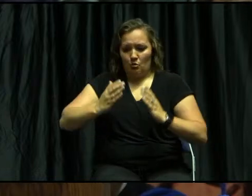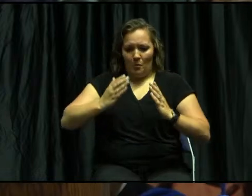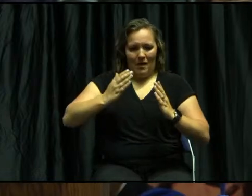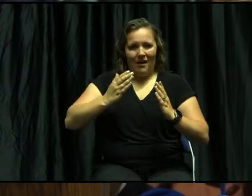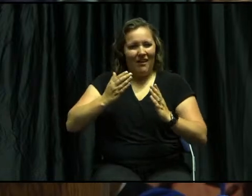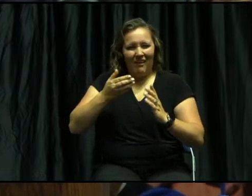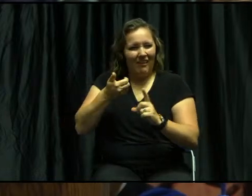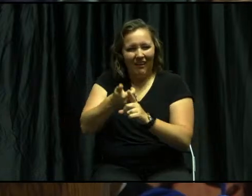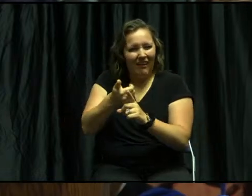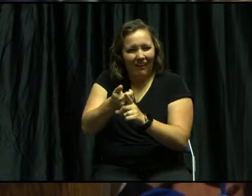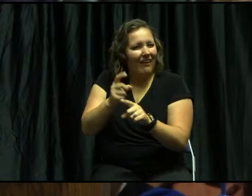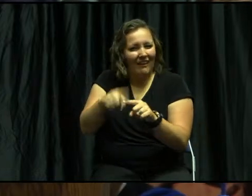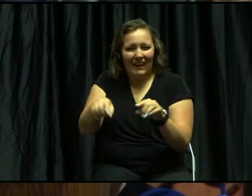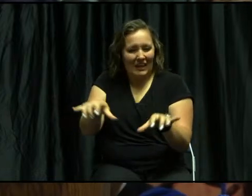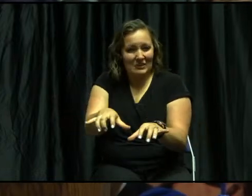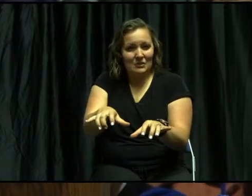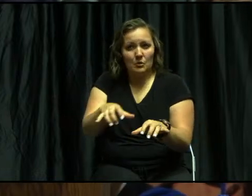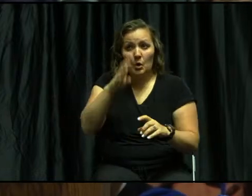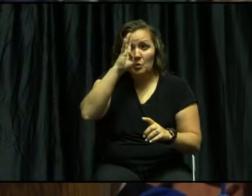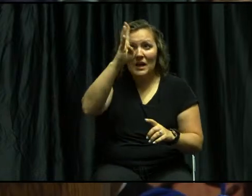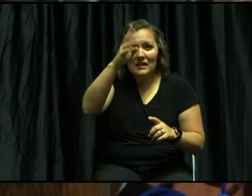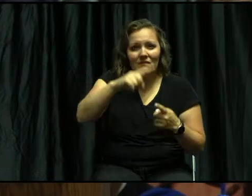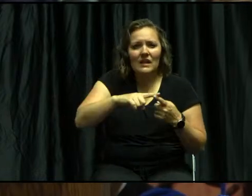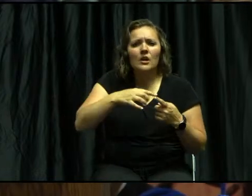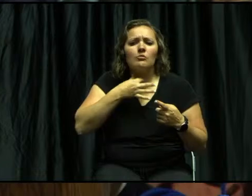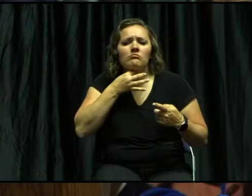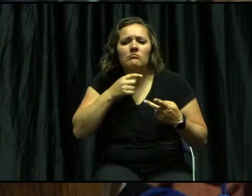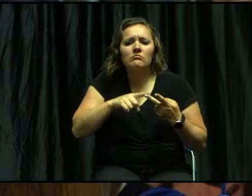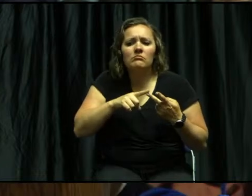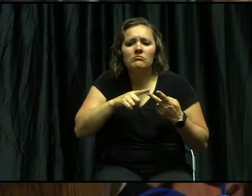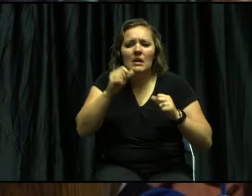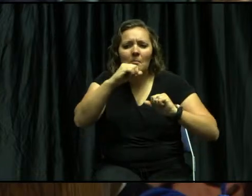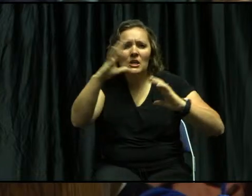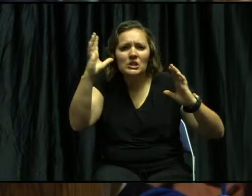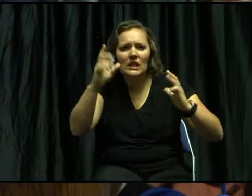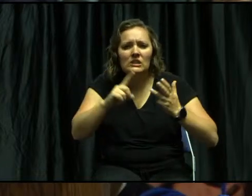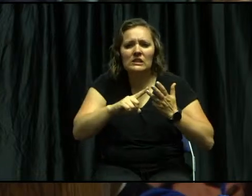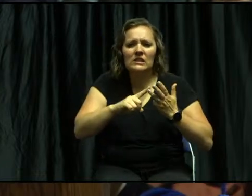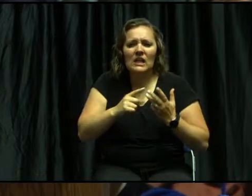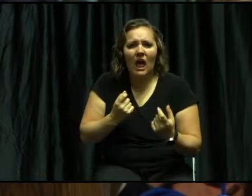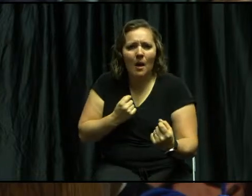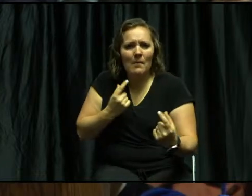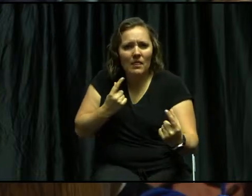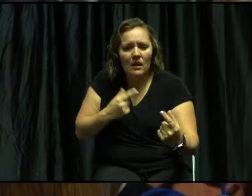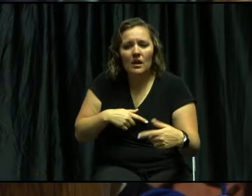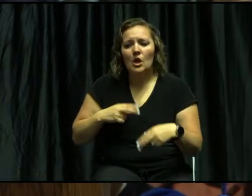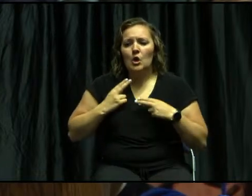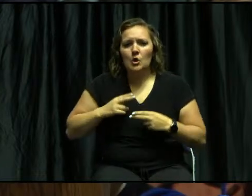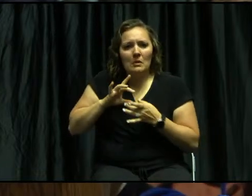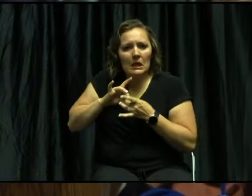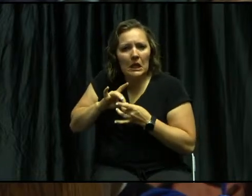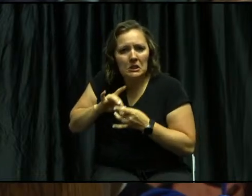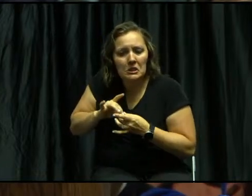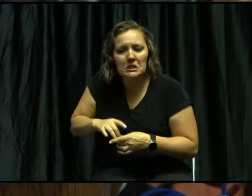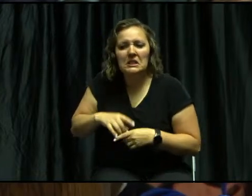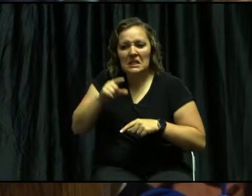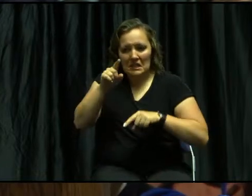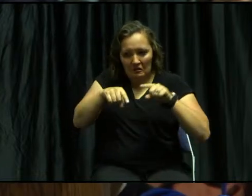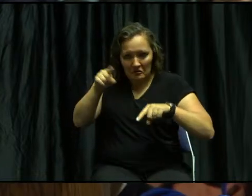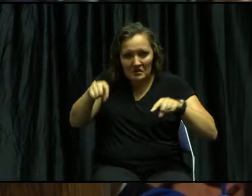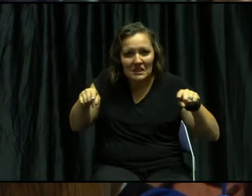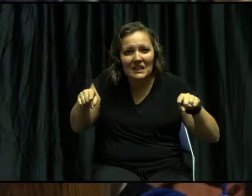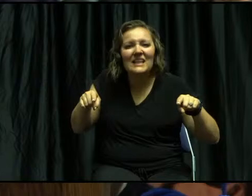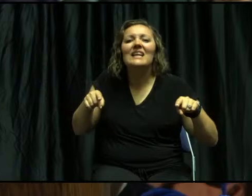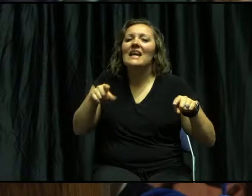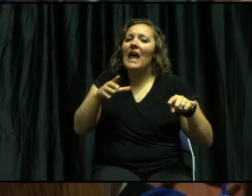replicate: creativity, curiosity, imagination, empathy, human connection, diversity,